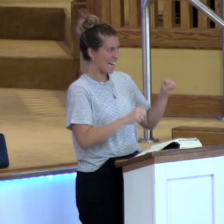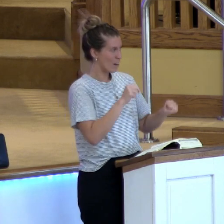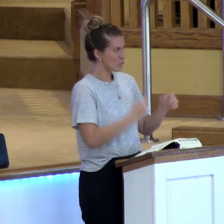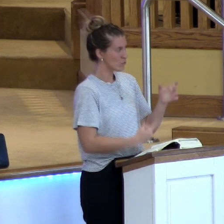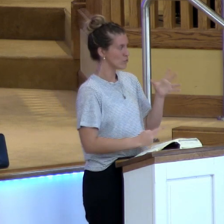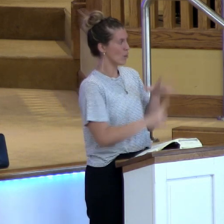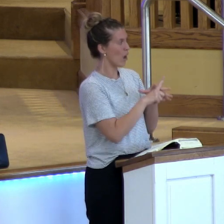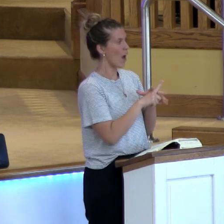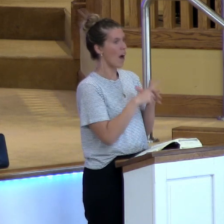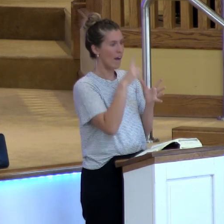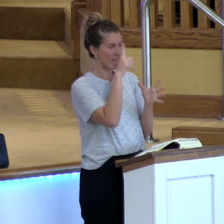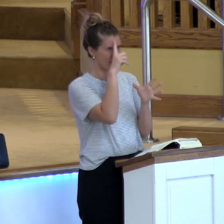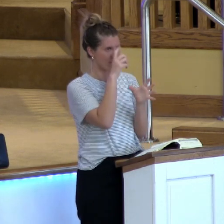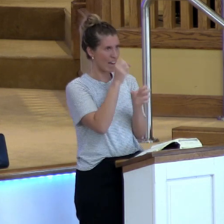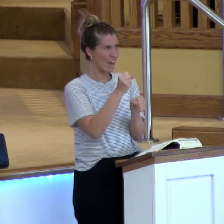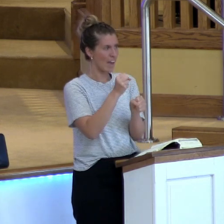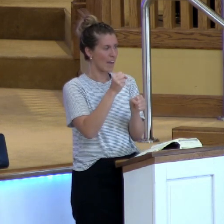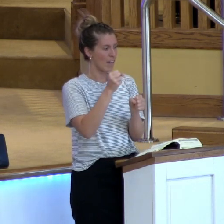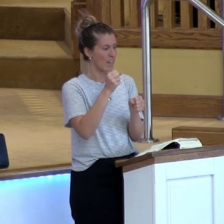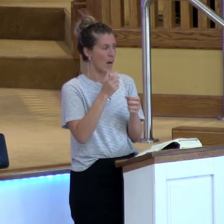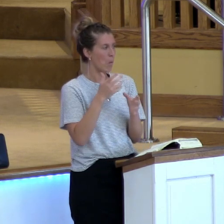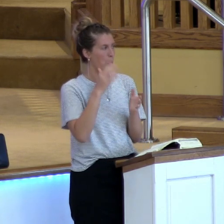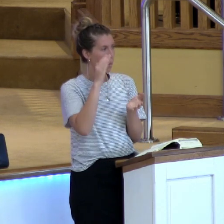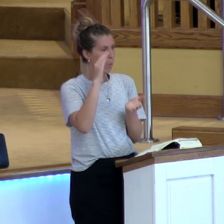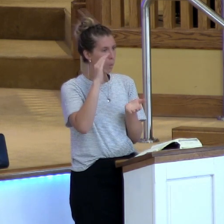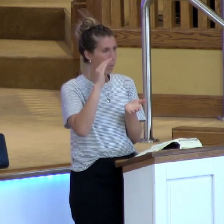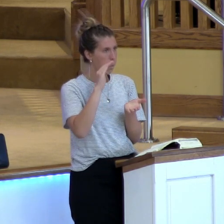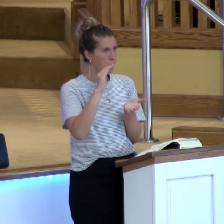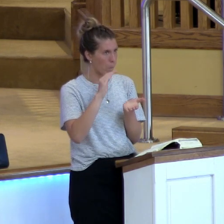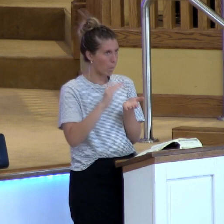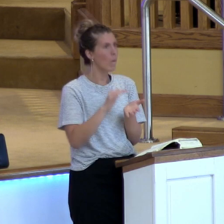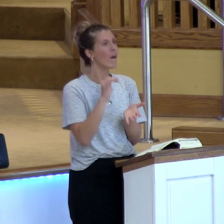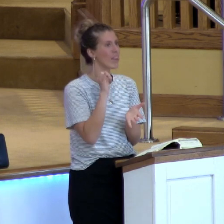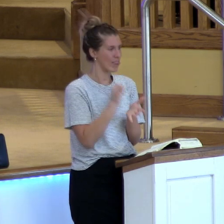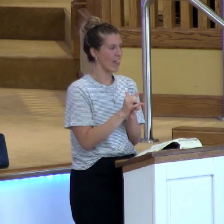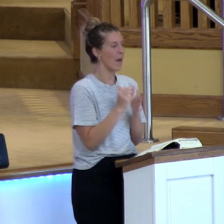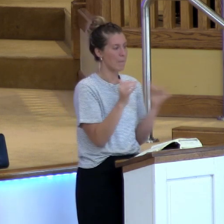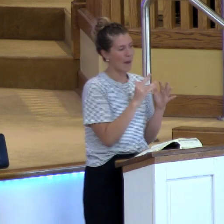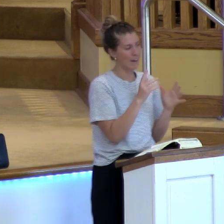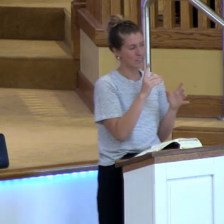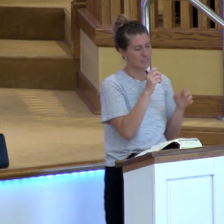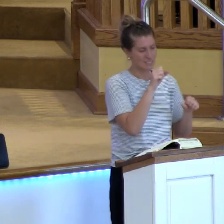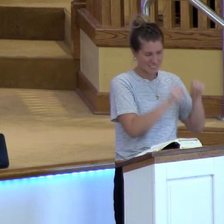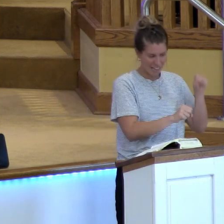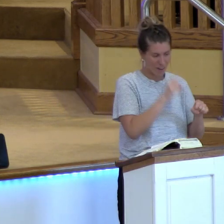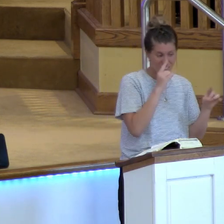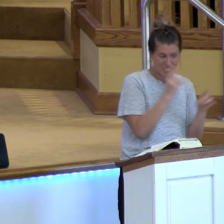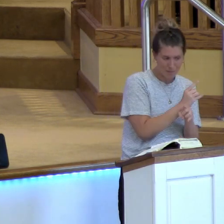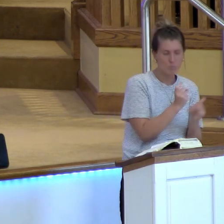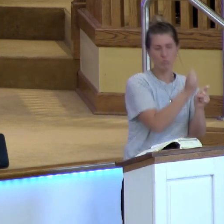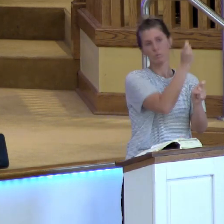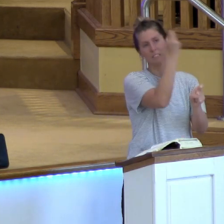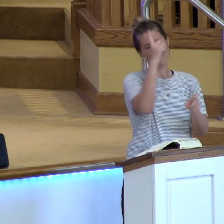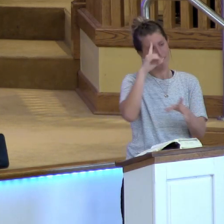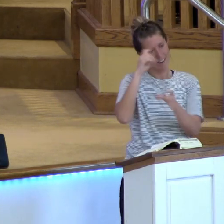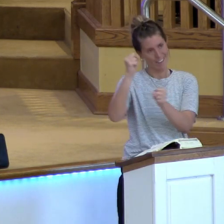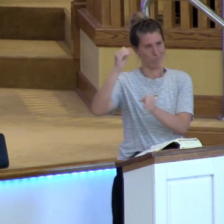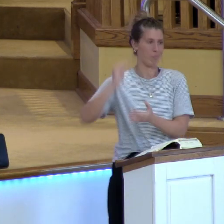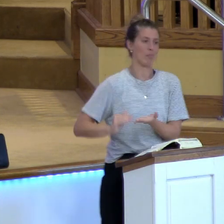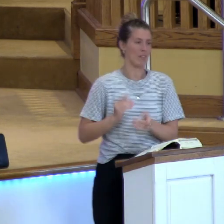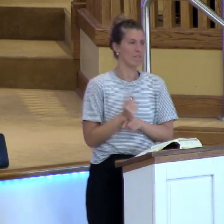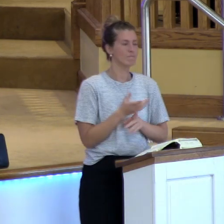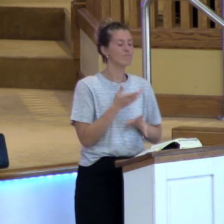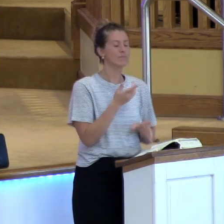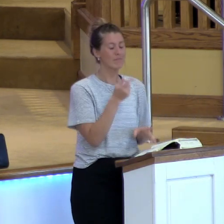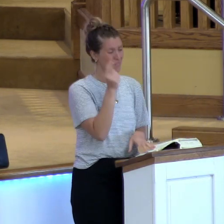up, immediately her faith was threatened, and in that particular battle, doubt and deception won. Many of us can